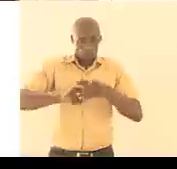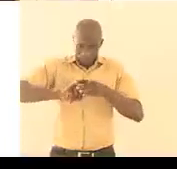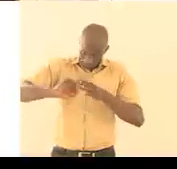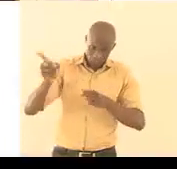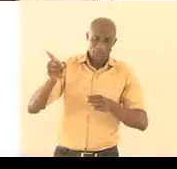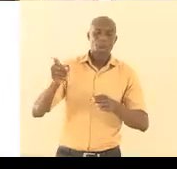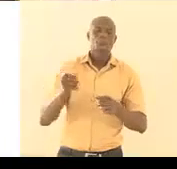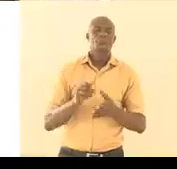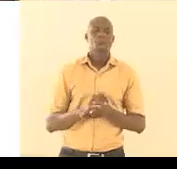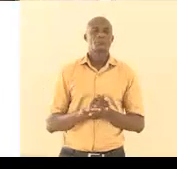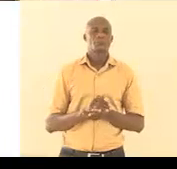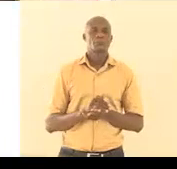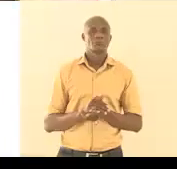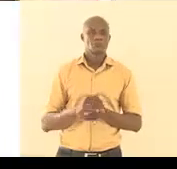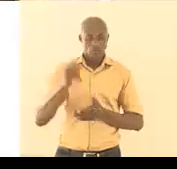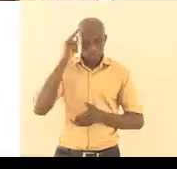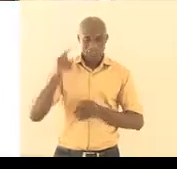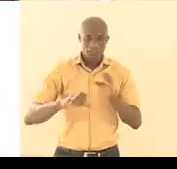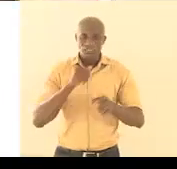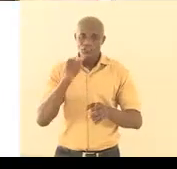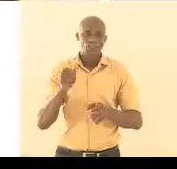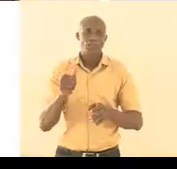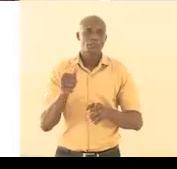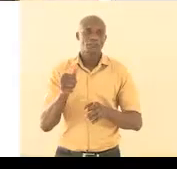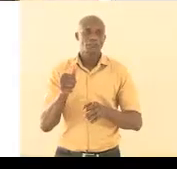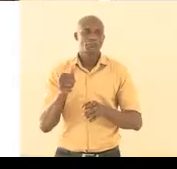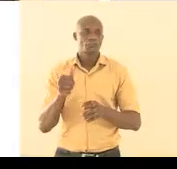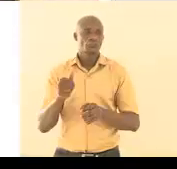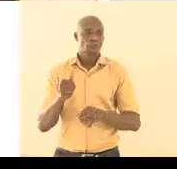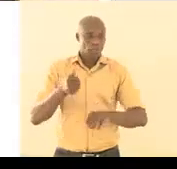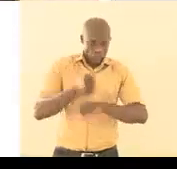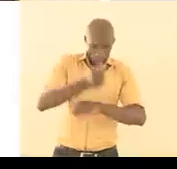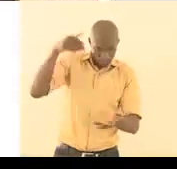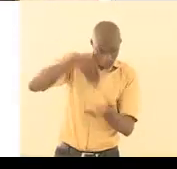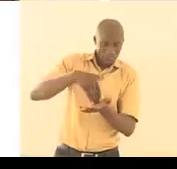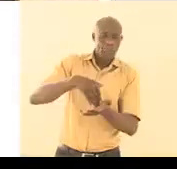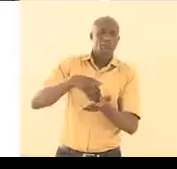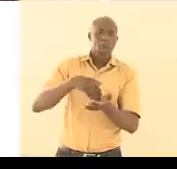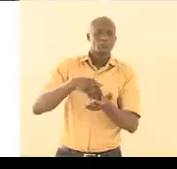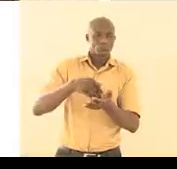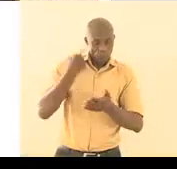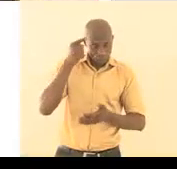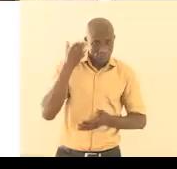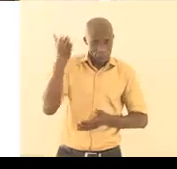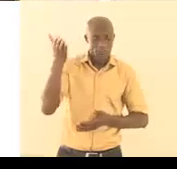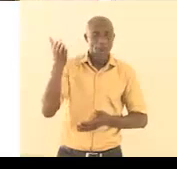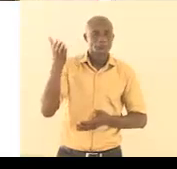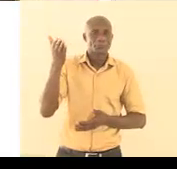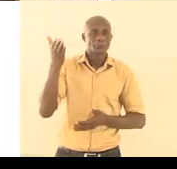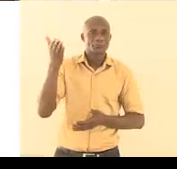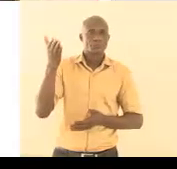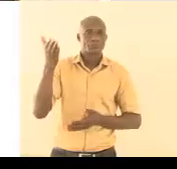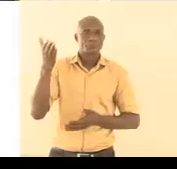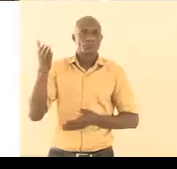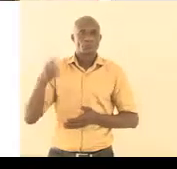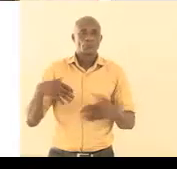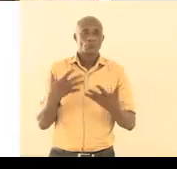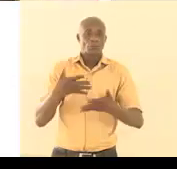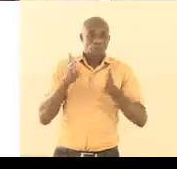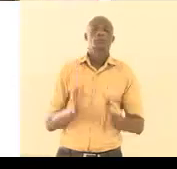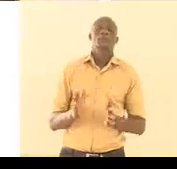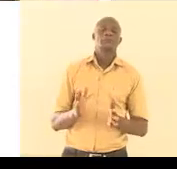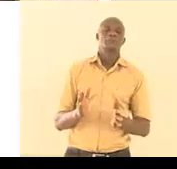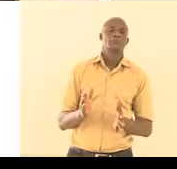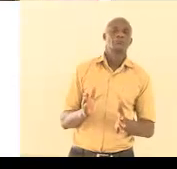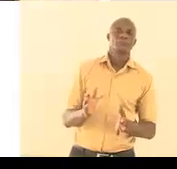deserting him. He did not recriminate them for their